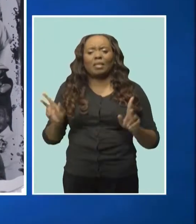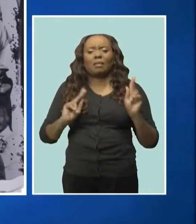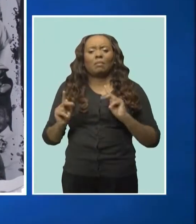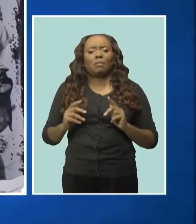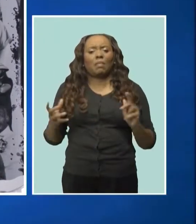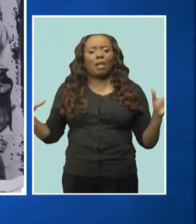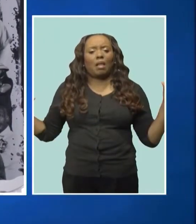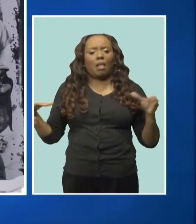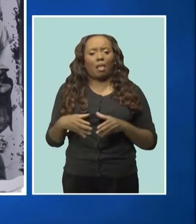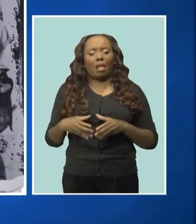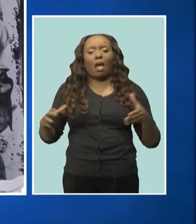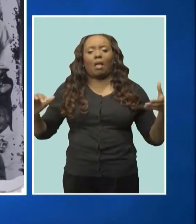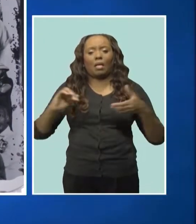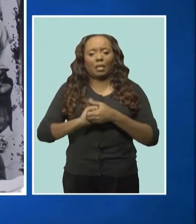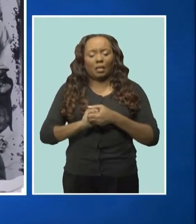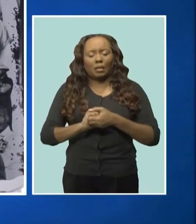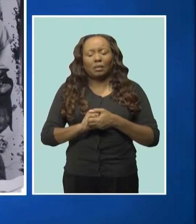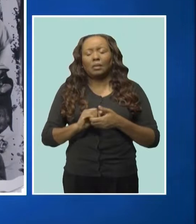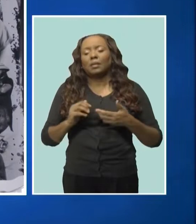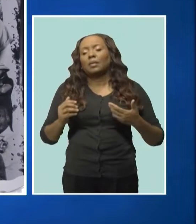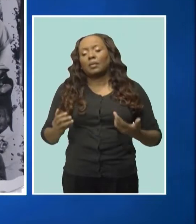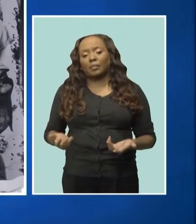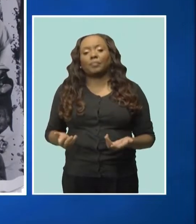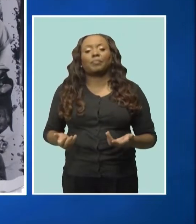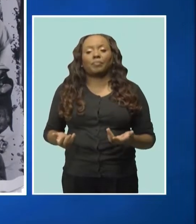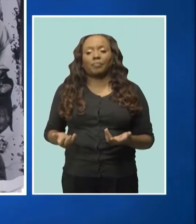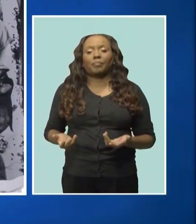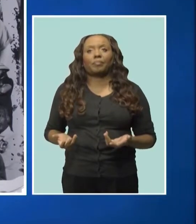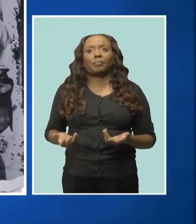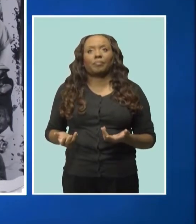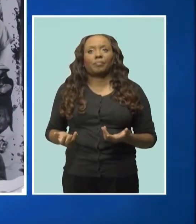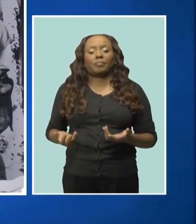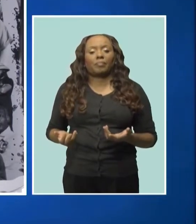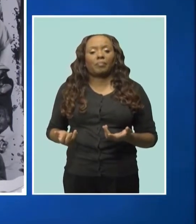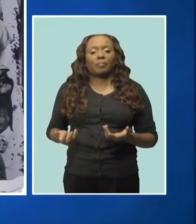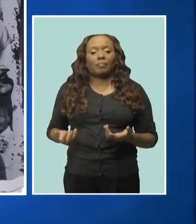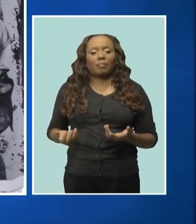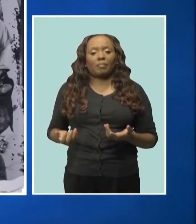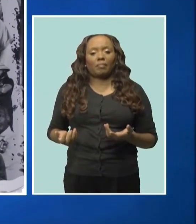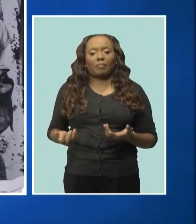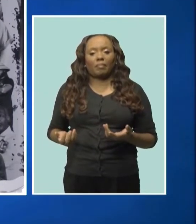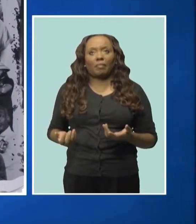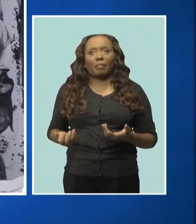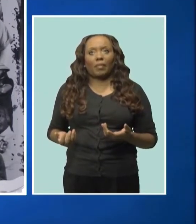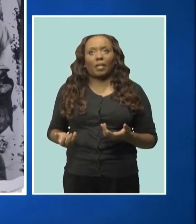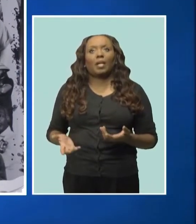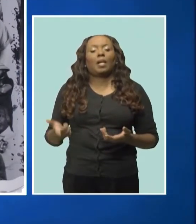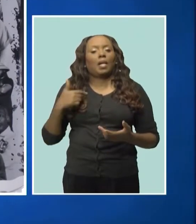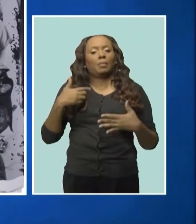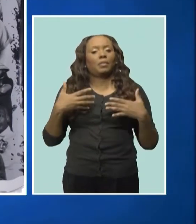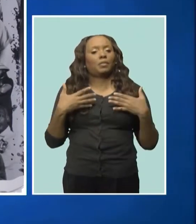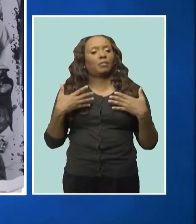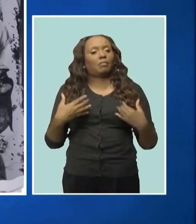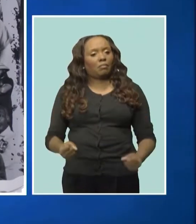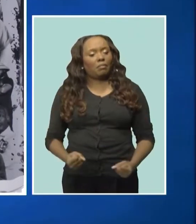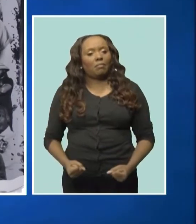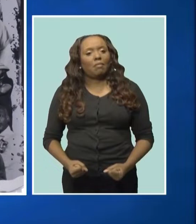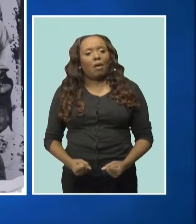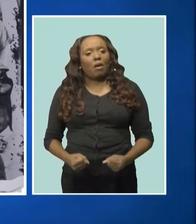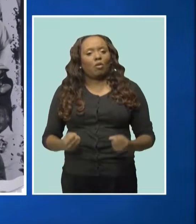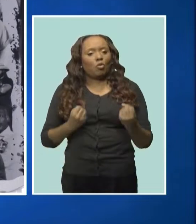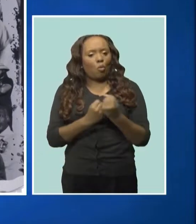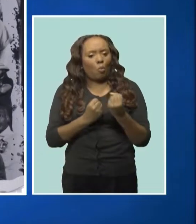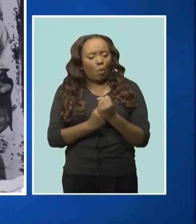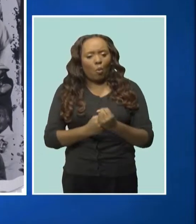of life. And as a representative, as a strong St. Martiner, I must say that we